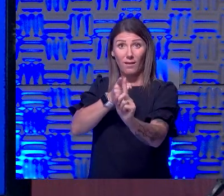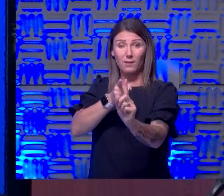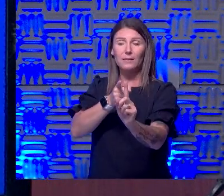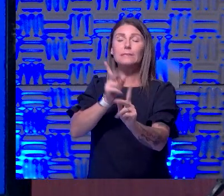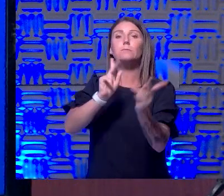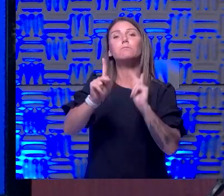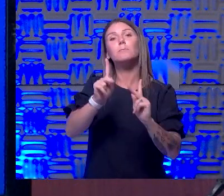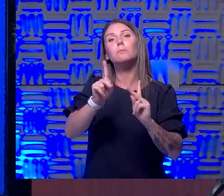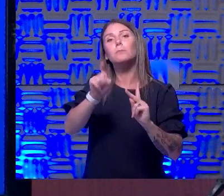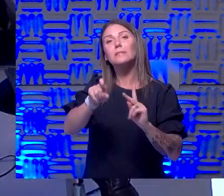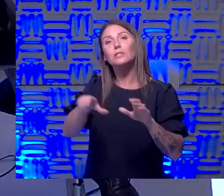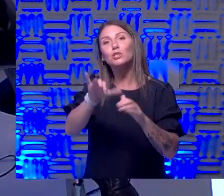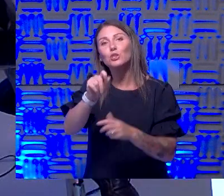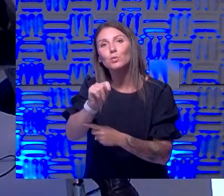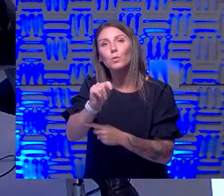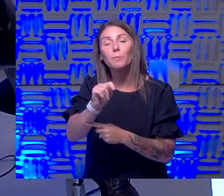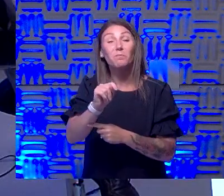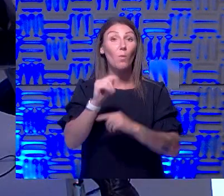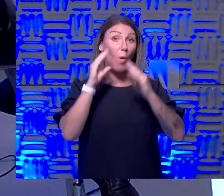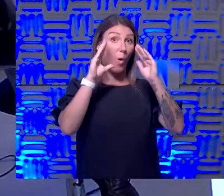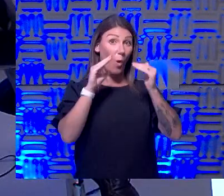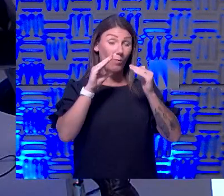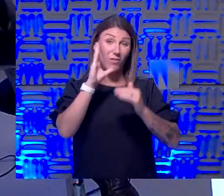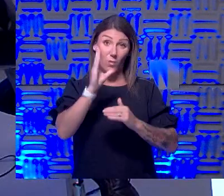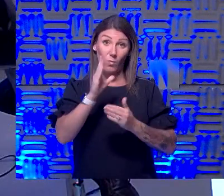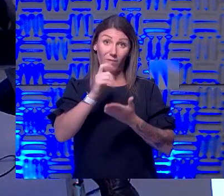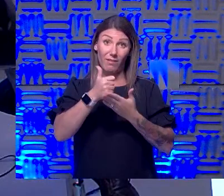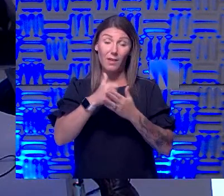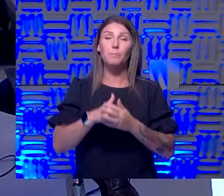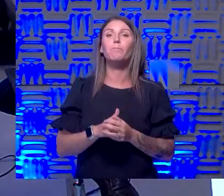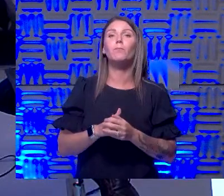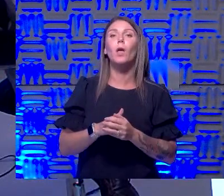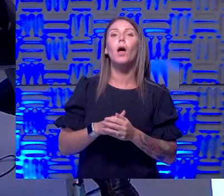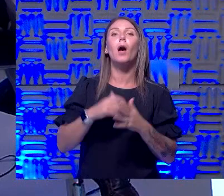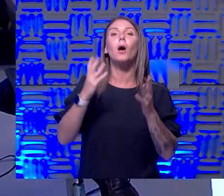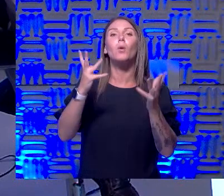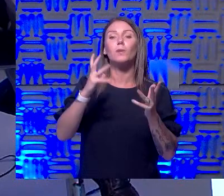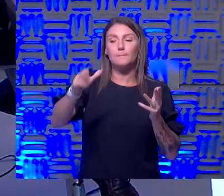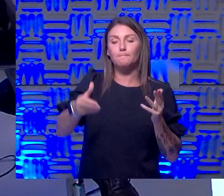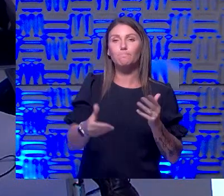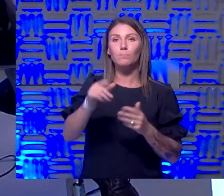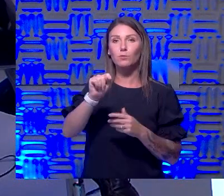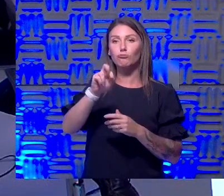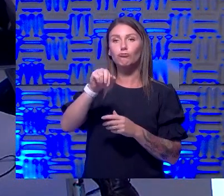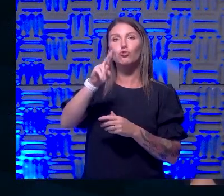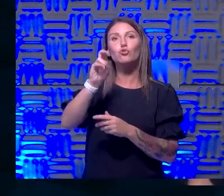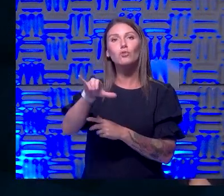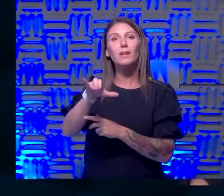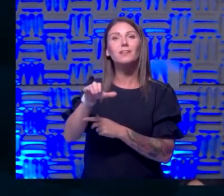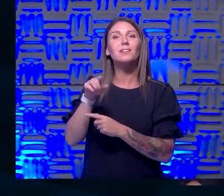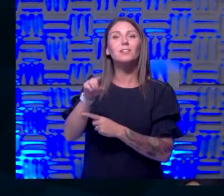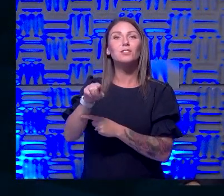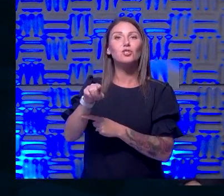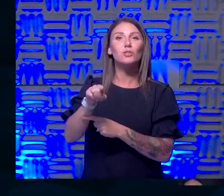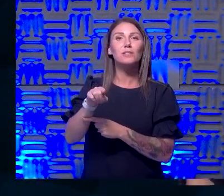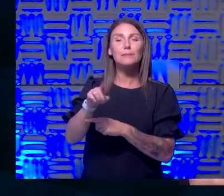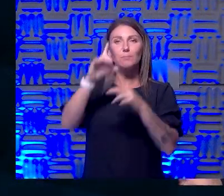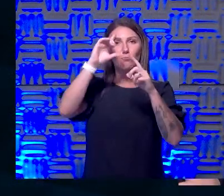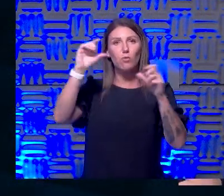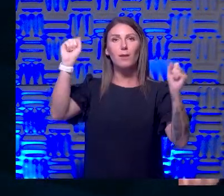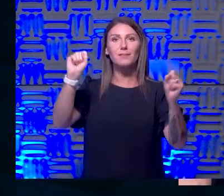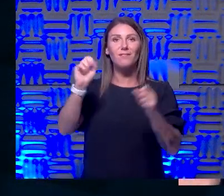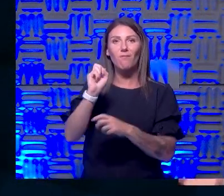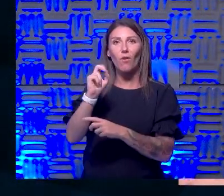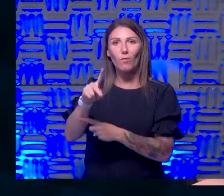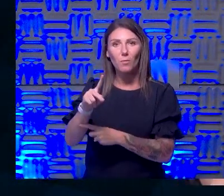it. Well, hopefully this will help. I want to bring in Tracey Osborn Oltjen. She is the president of the Overland Park Chamber of Commerce. This no